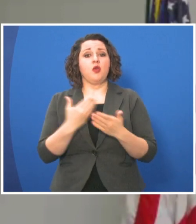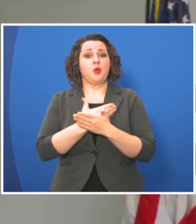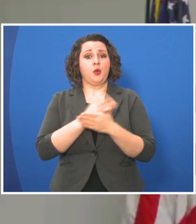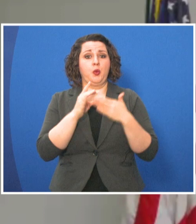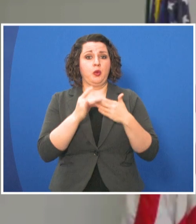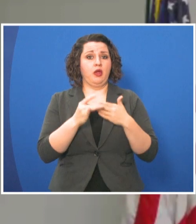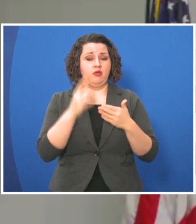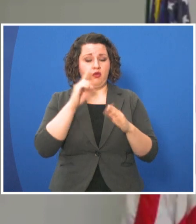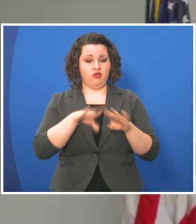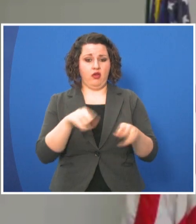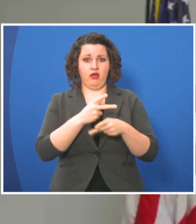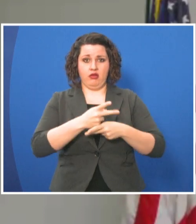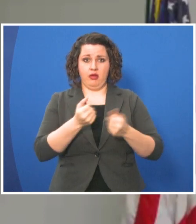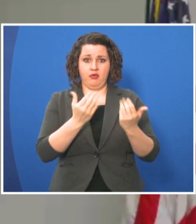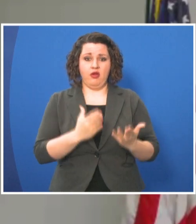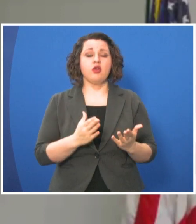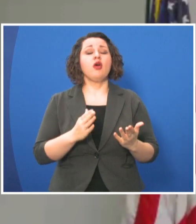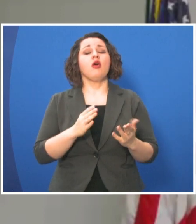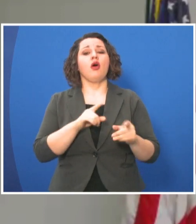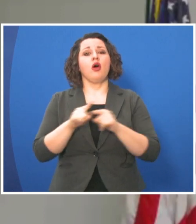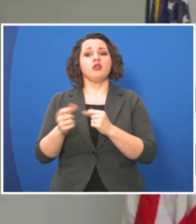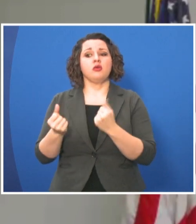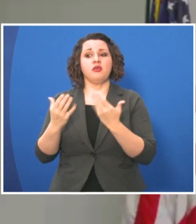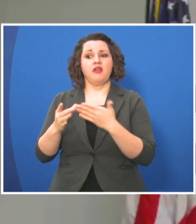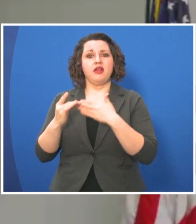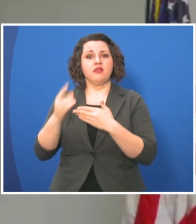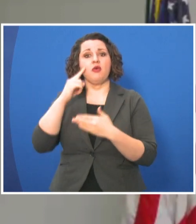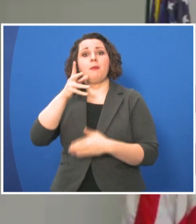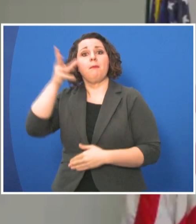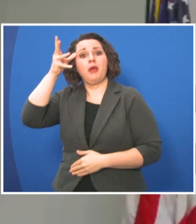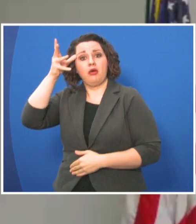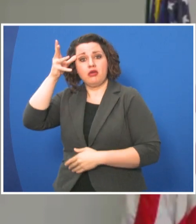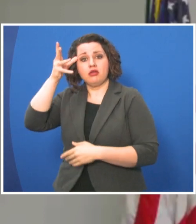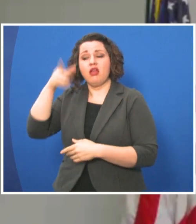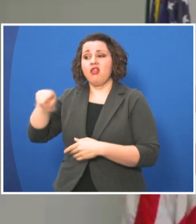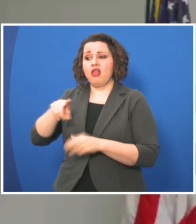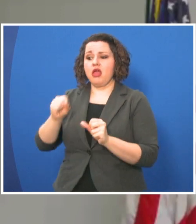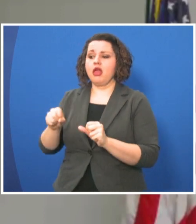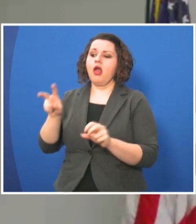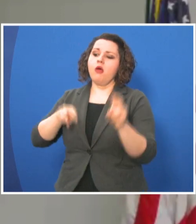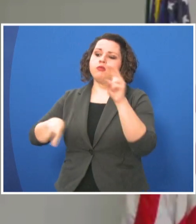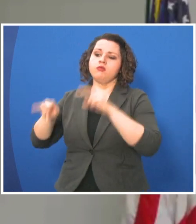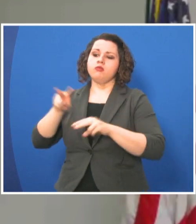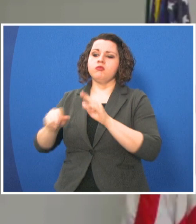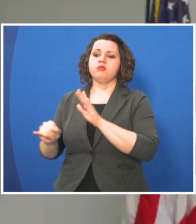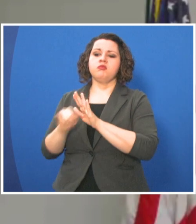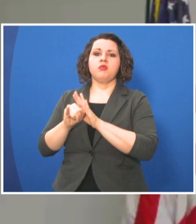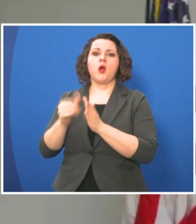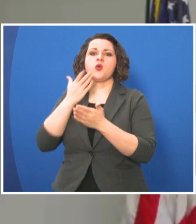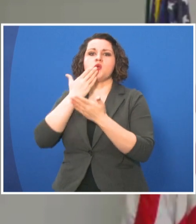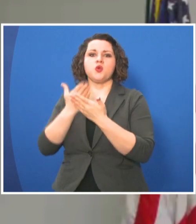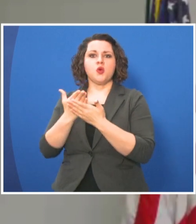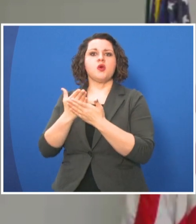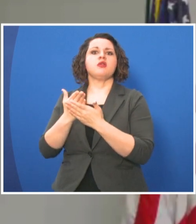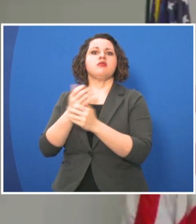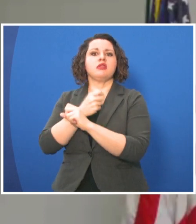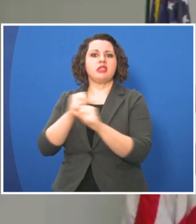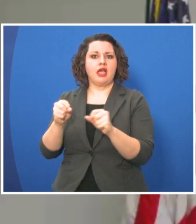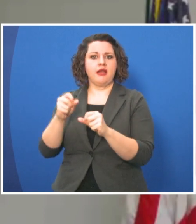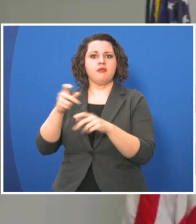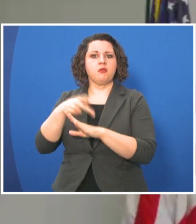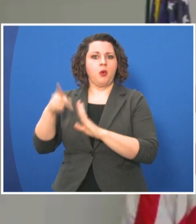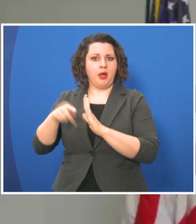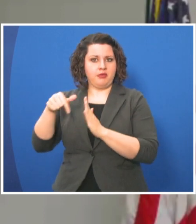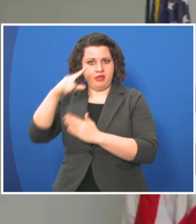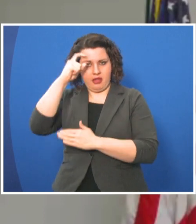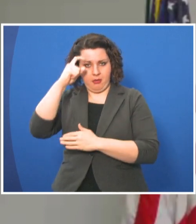care providers, we'll also be providing guidance to parents to help them identify safe, good programs during the summer,